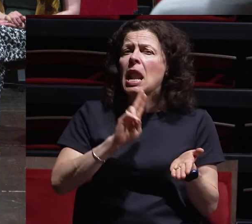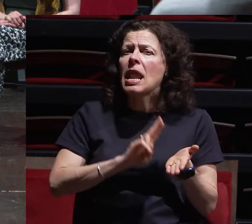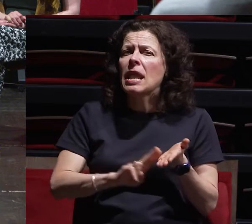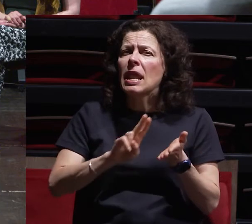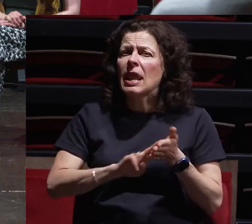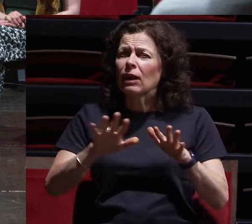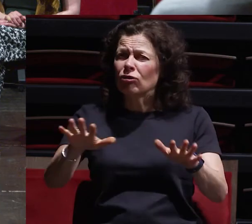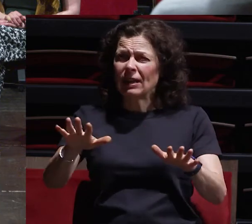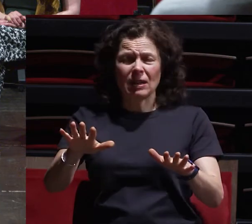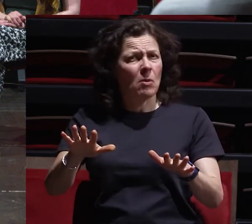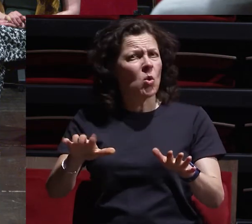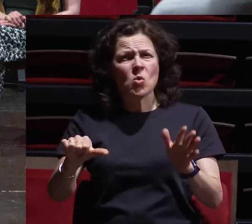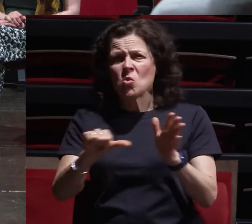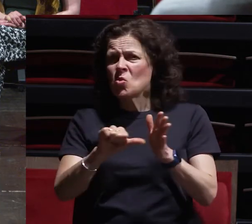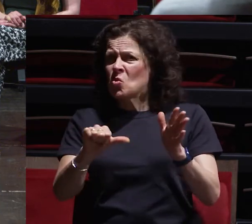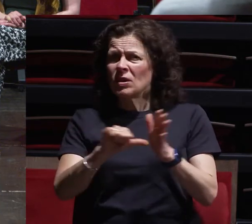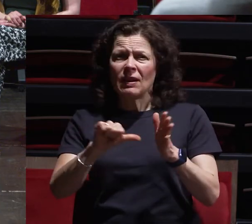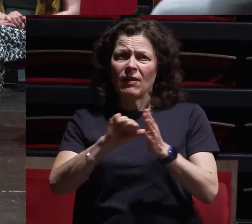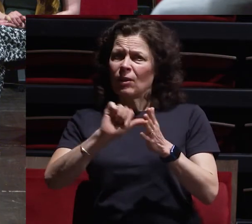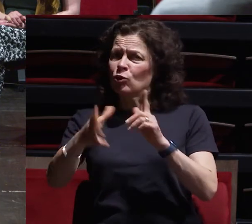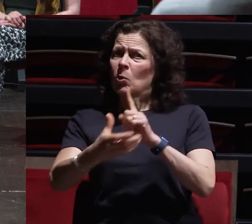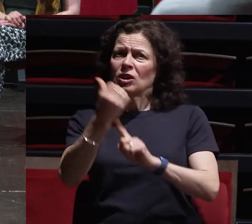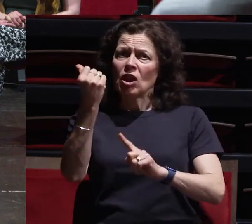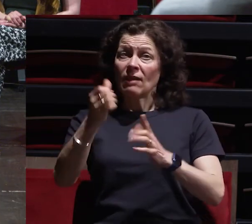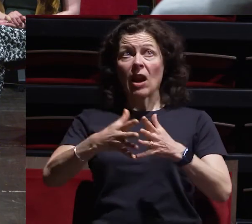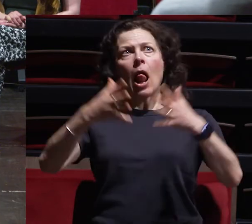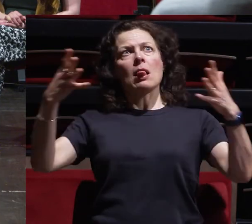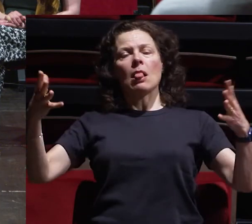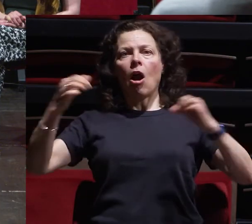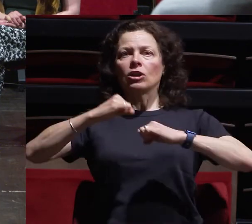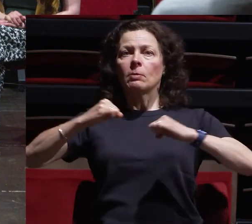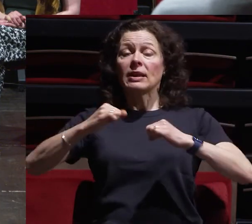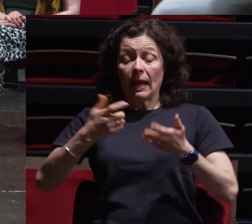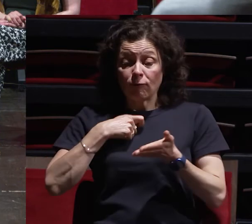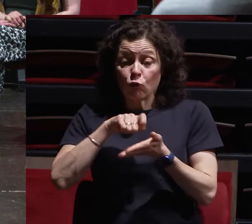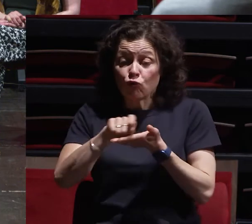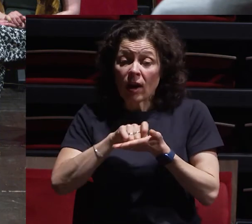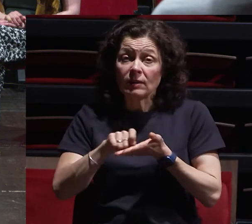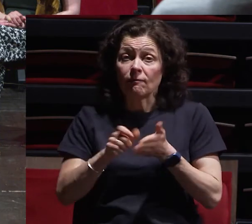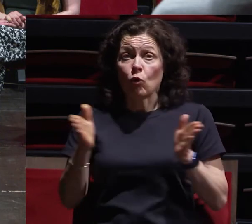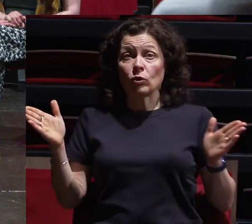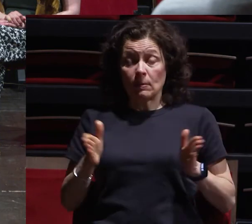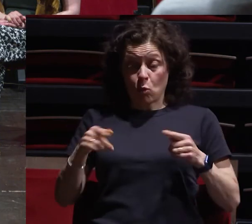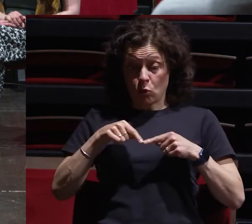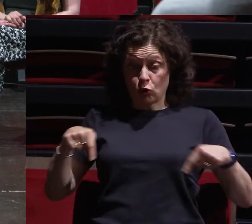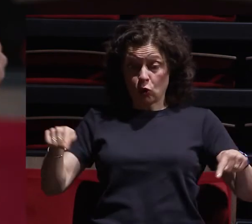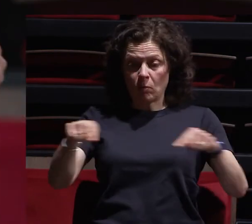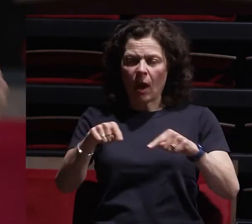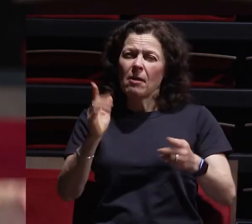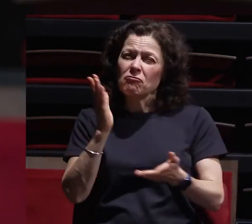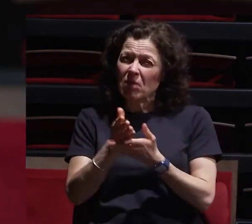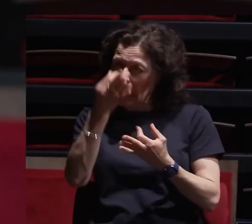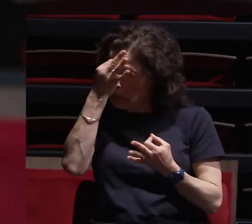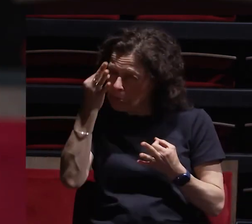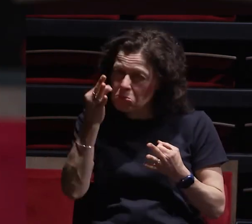precise naturalism is really hard to pull off in a large space. So if you're writing for a really small